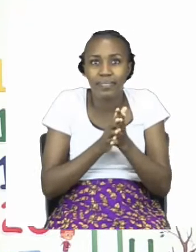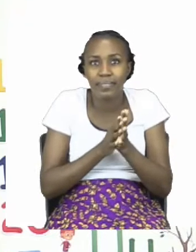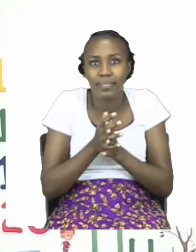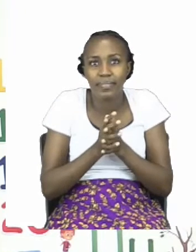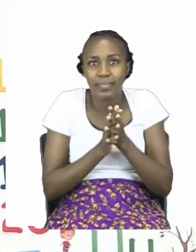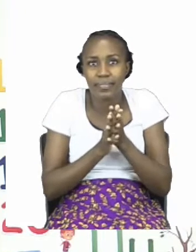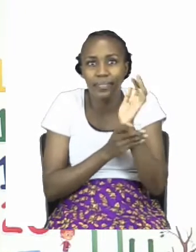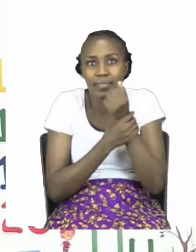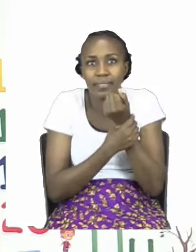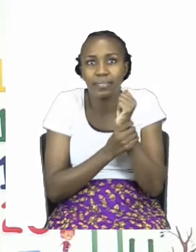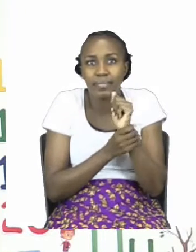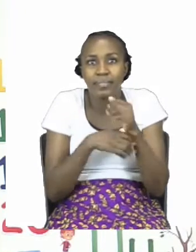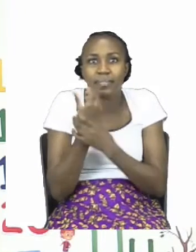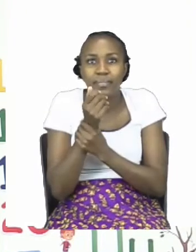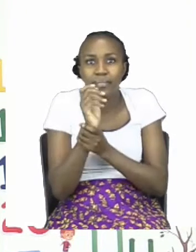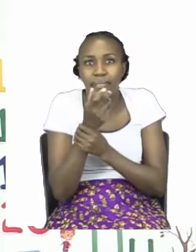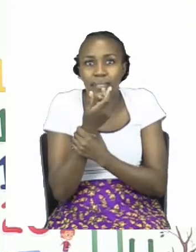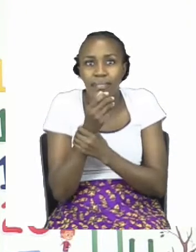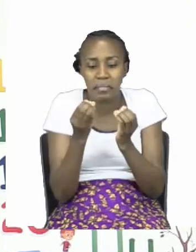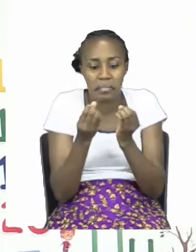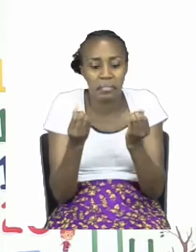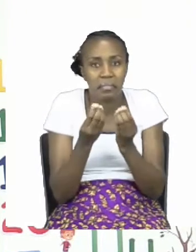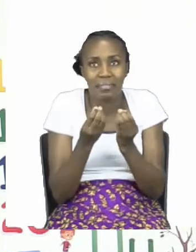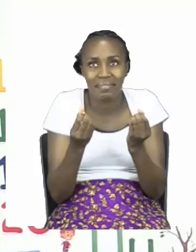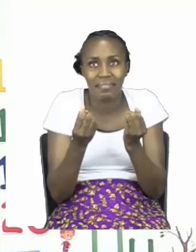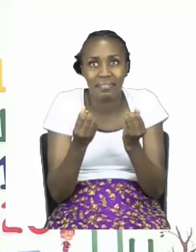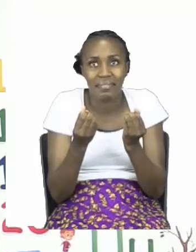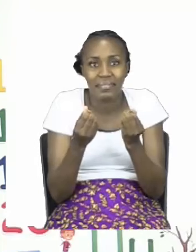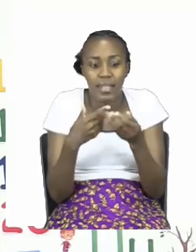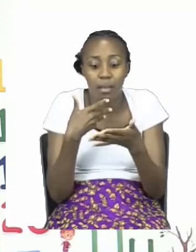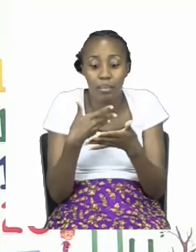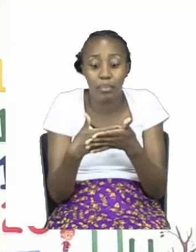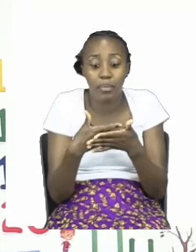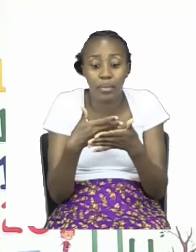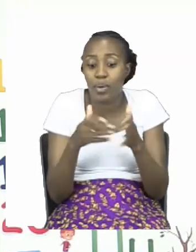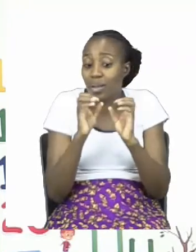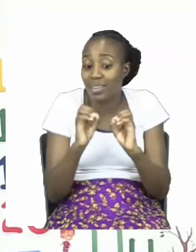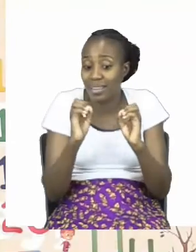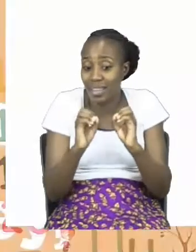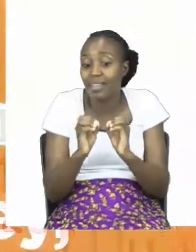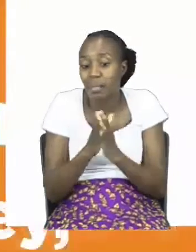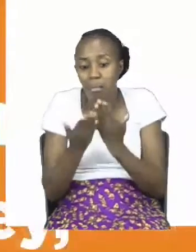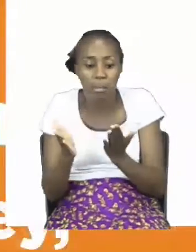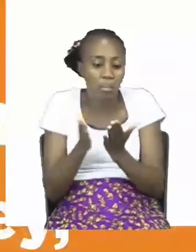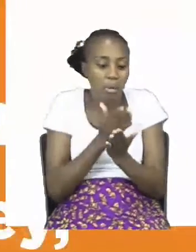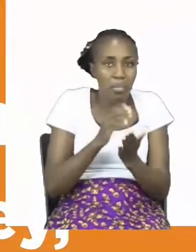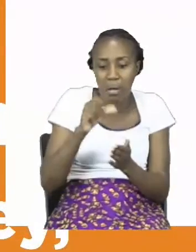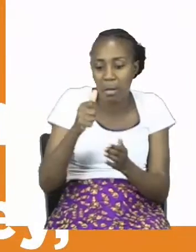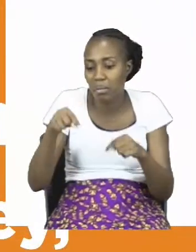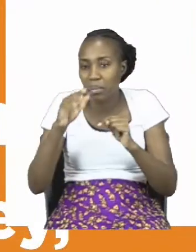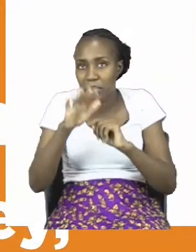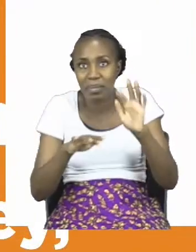fingers, on our wrists, and our fingertips too. Make sure your hands are dry before you touch anything